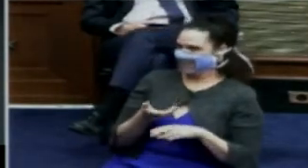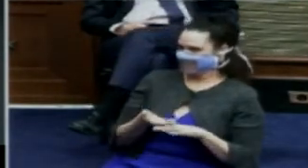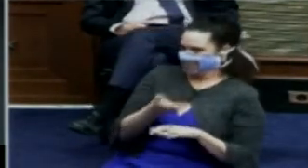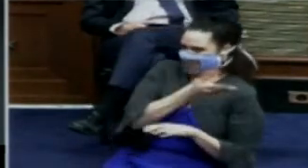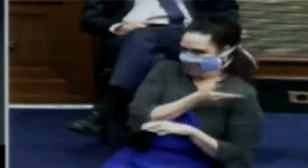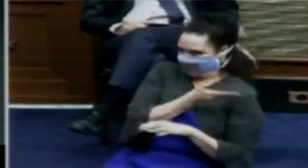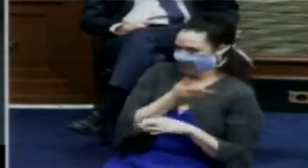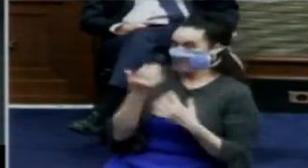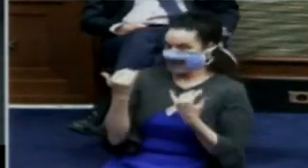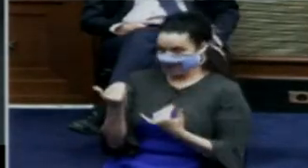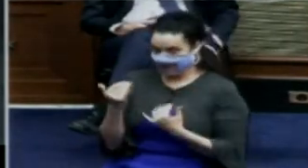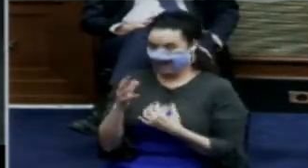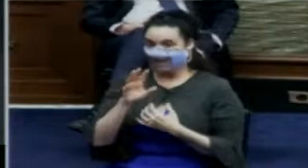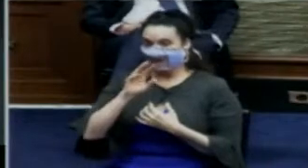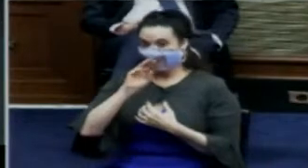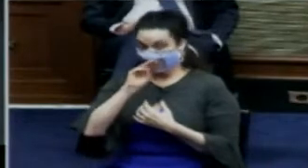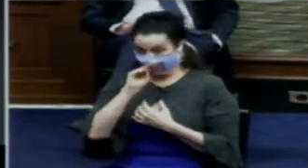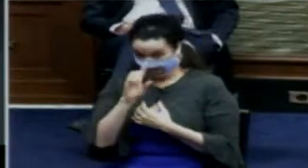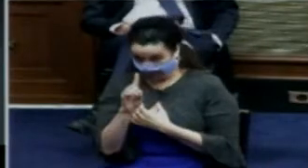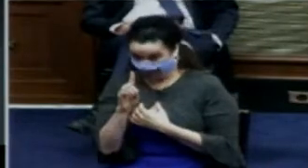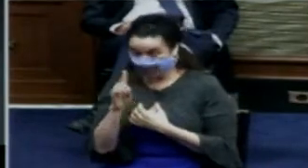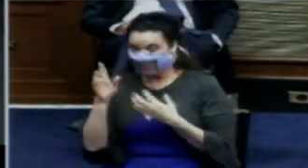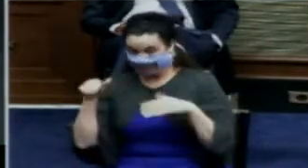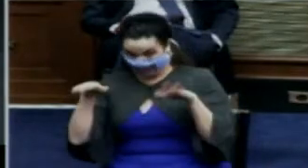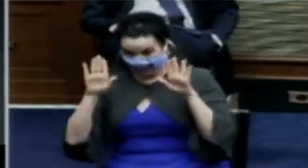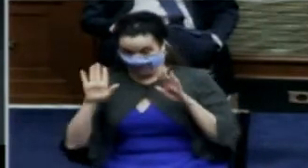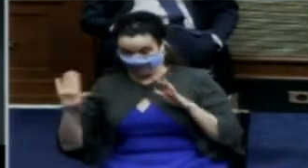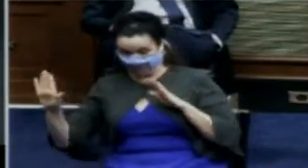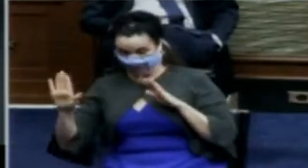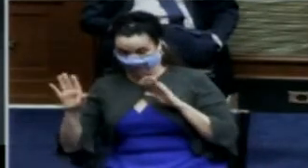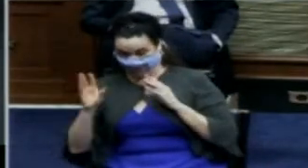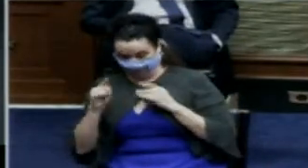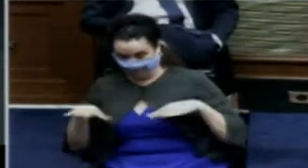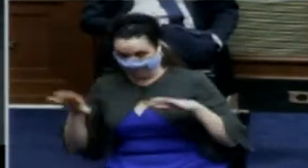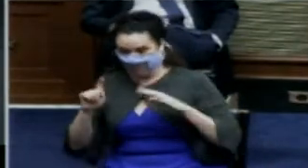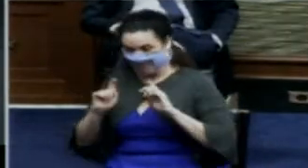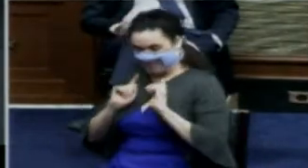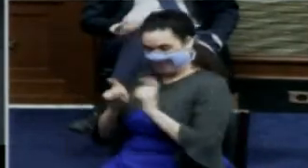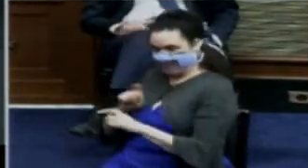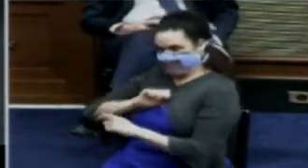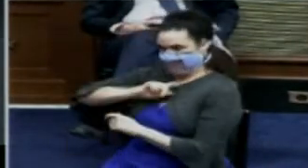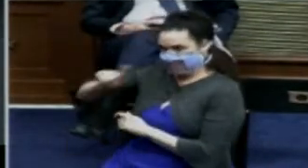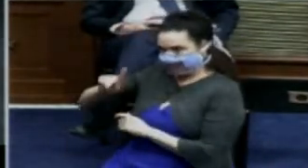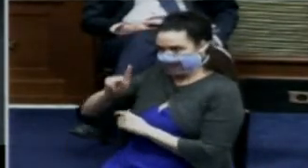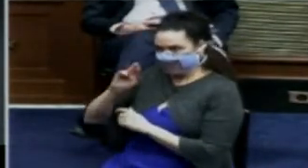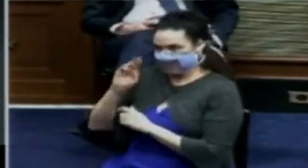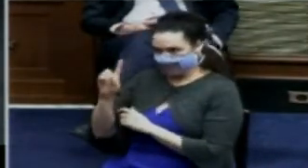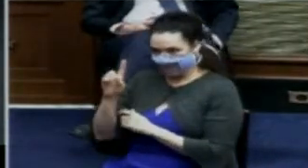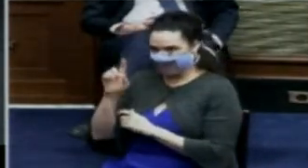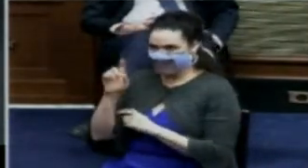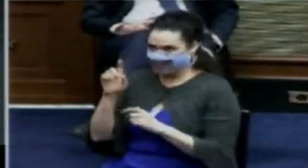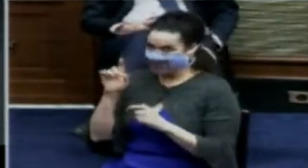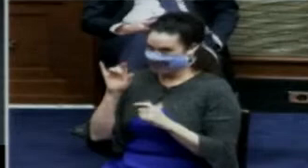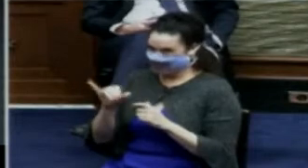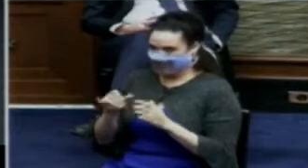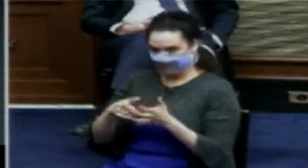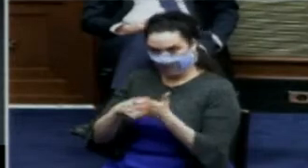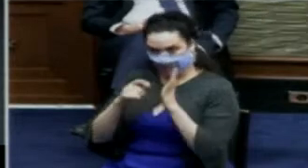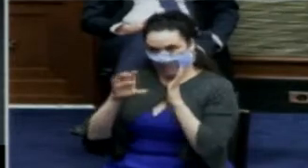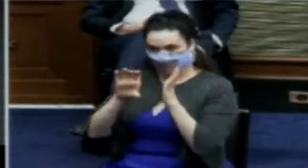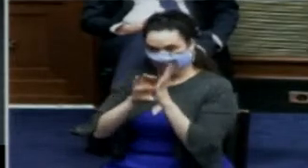must be returned to the people of Maryland. This would require a constitutional act and